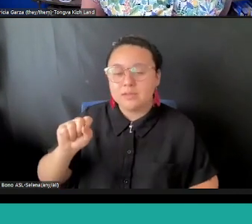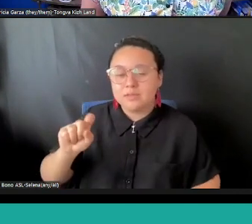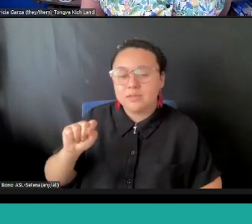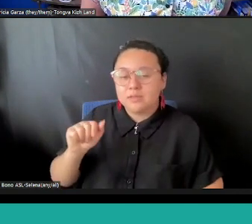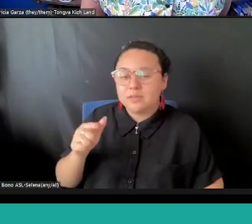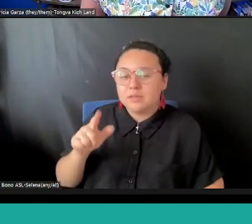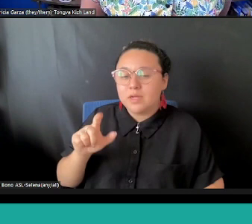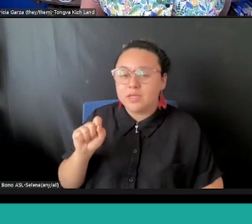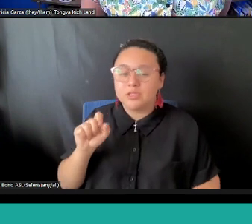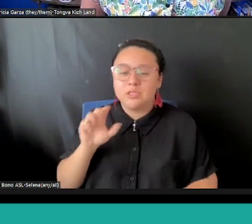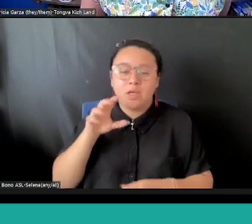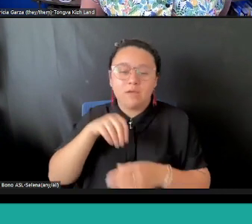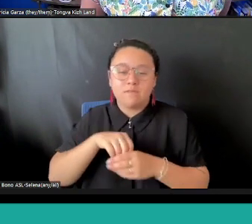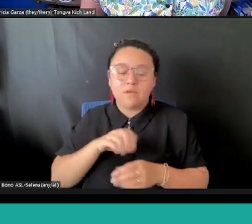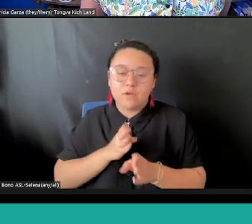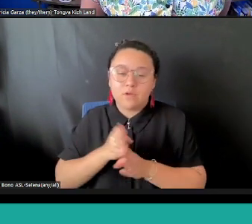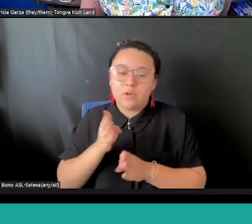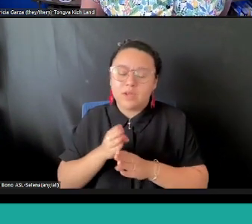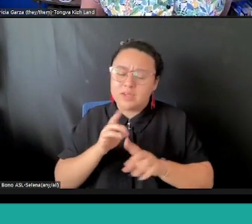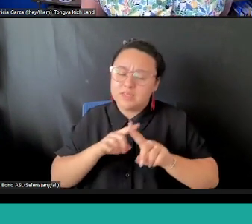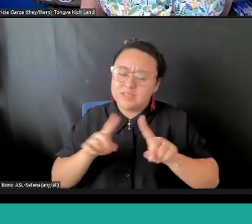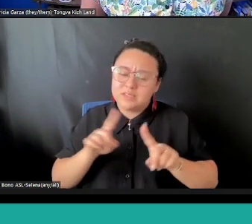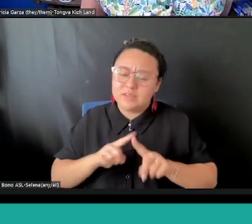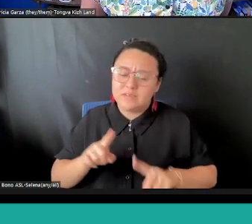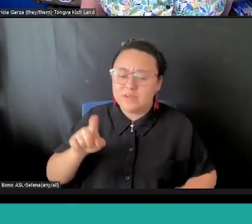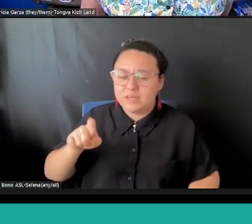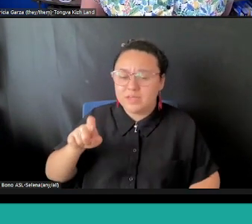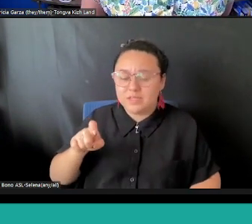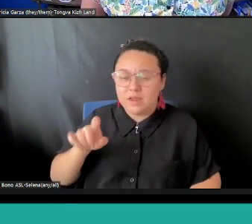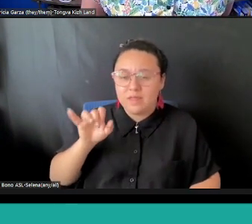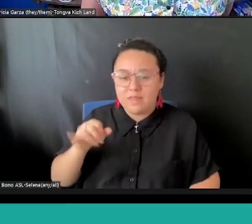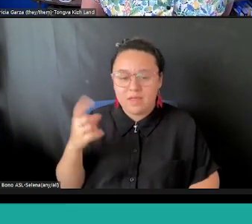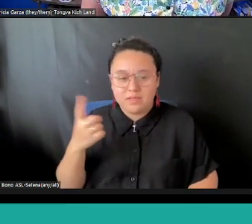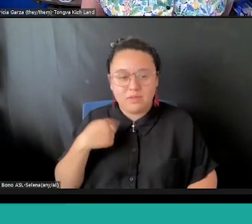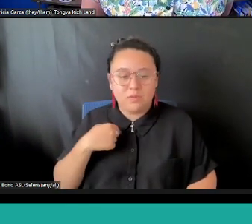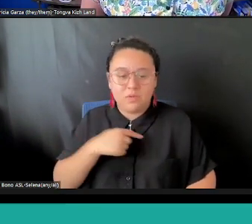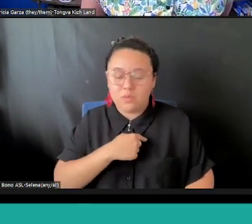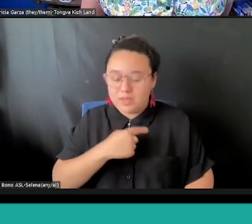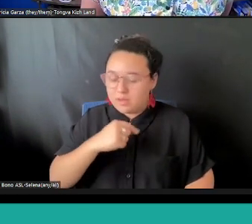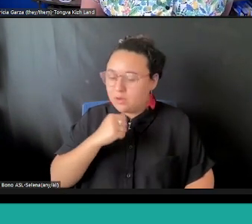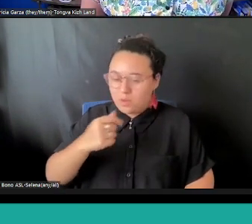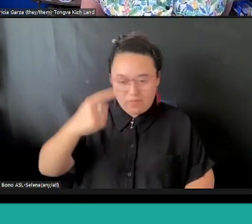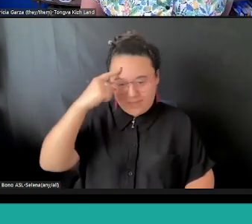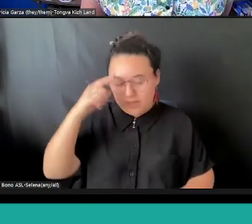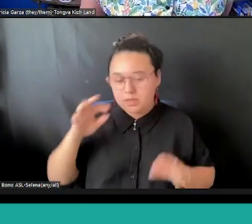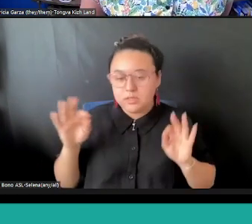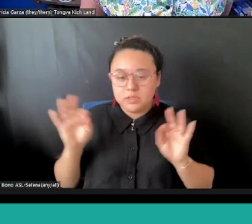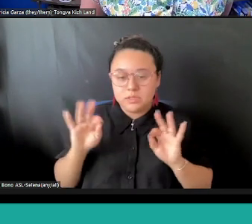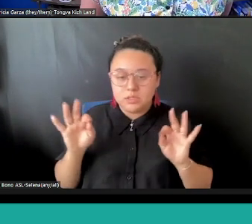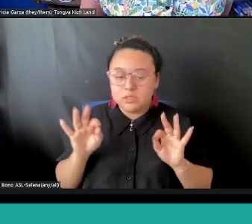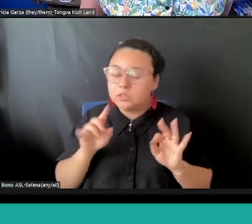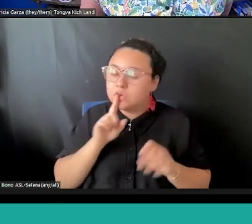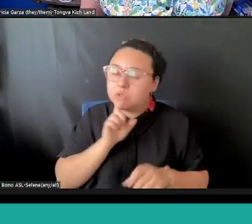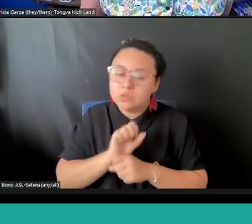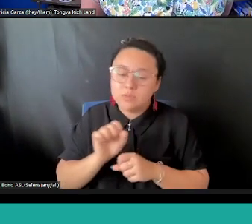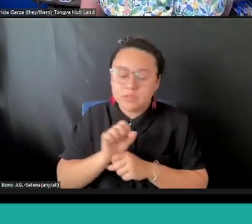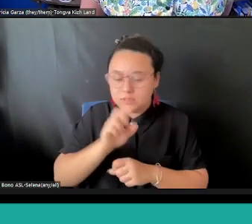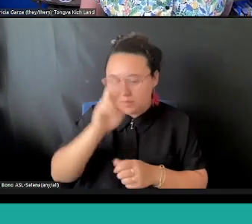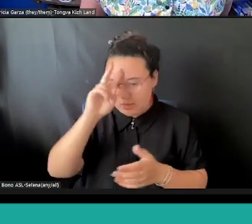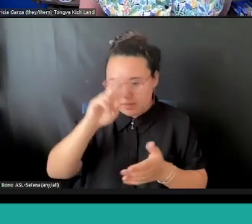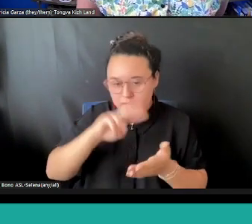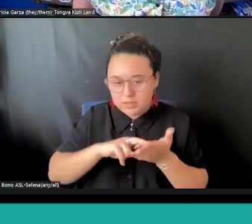needs. So it is something that we don't take lightly, and we do. We're very intentional. We're really